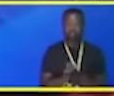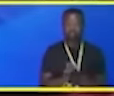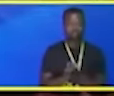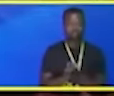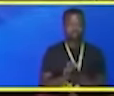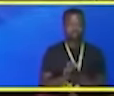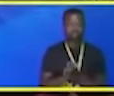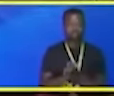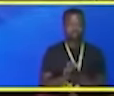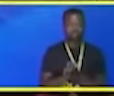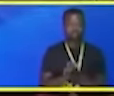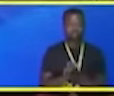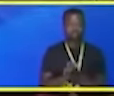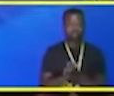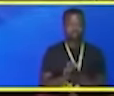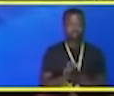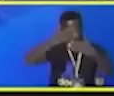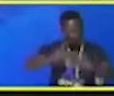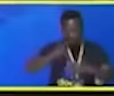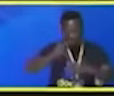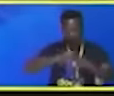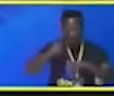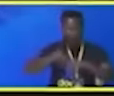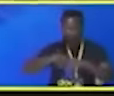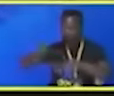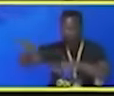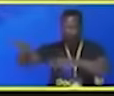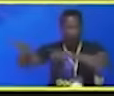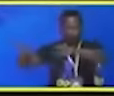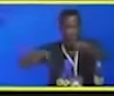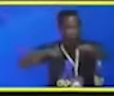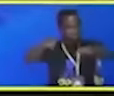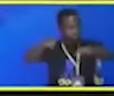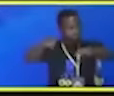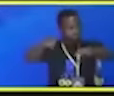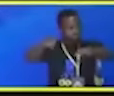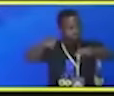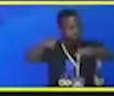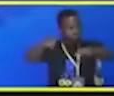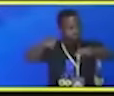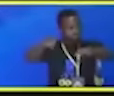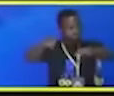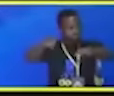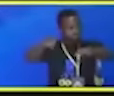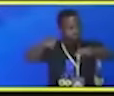Those who are in front here, those who are scattered, come on, give them a big God bless you.